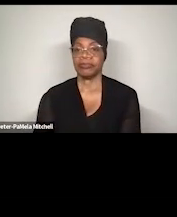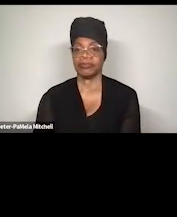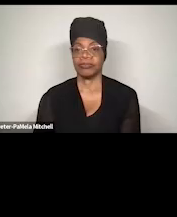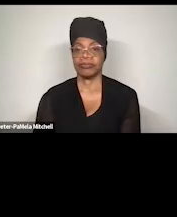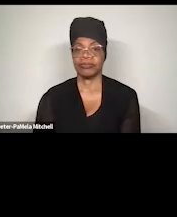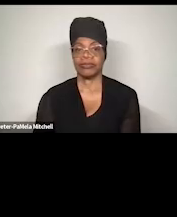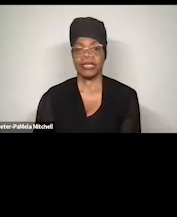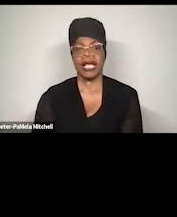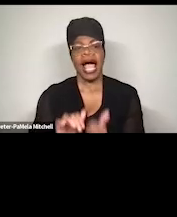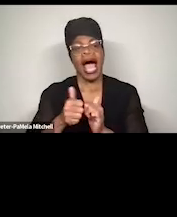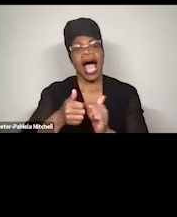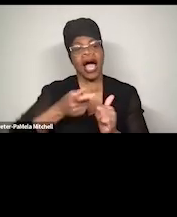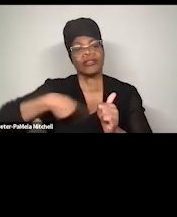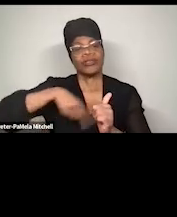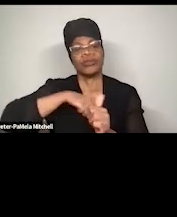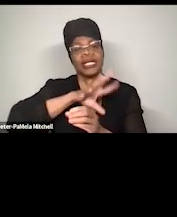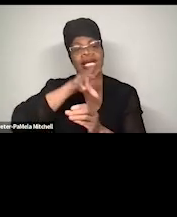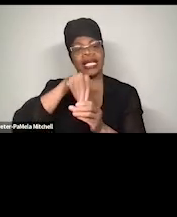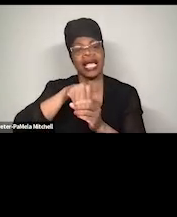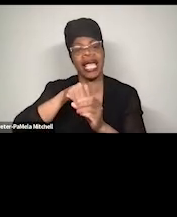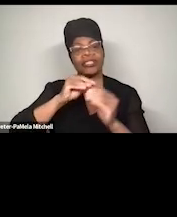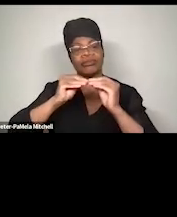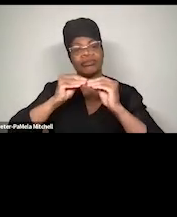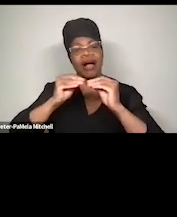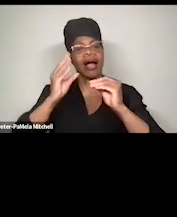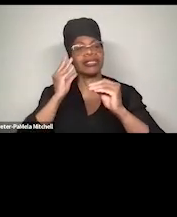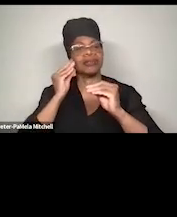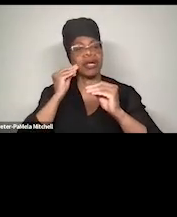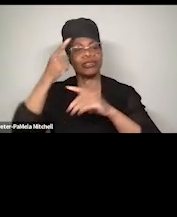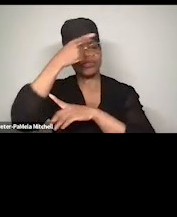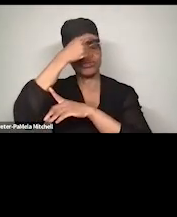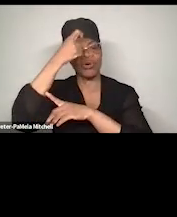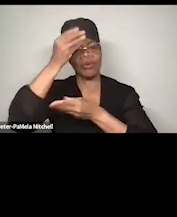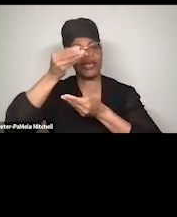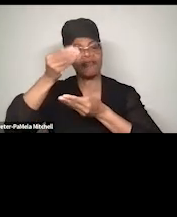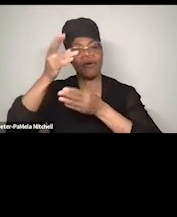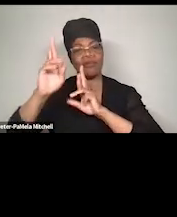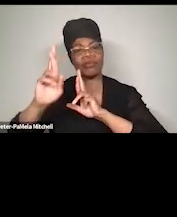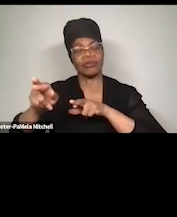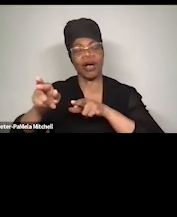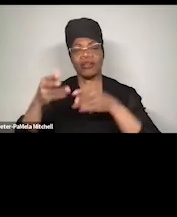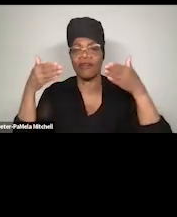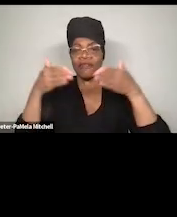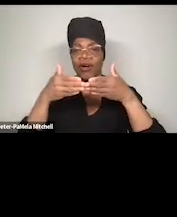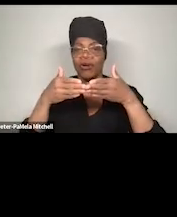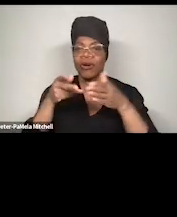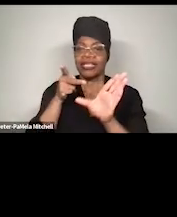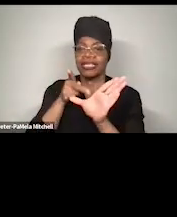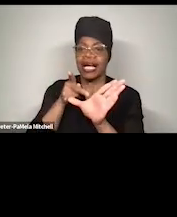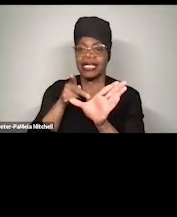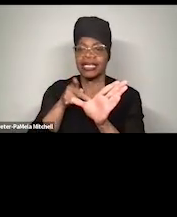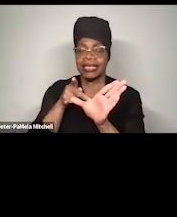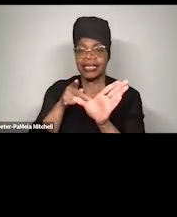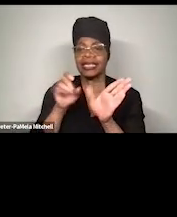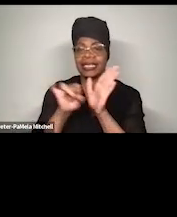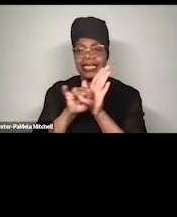Okay, so how do we engage for a repair experience, a trauma-informed response? We focus on psychoeducation about the root causes of